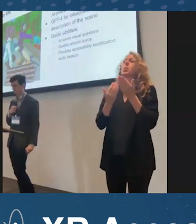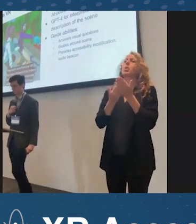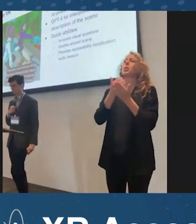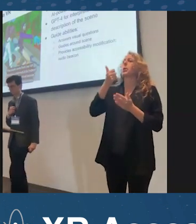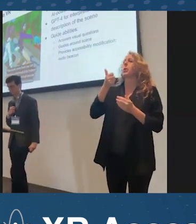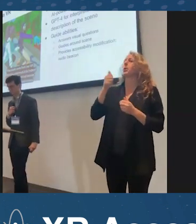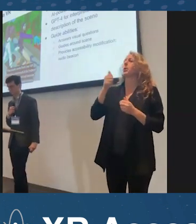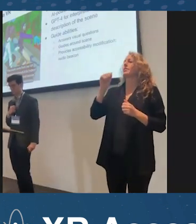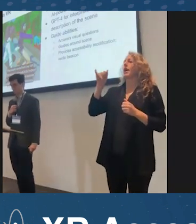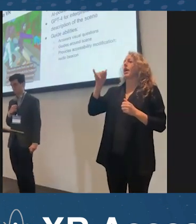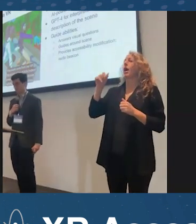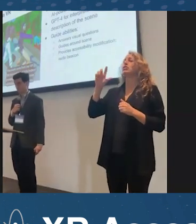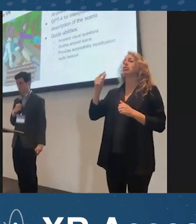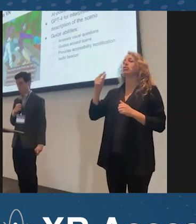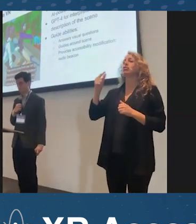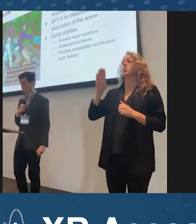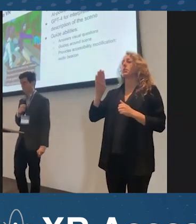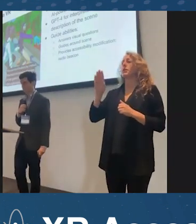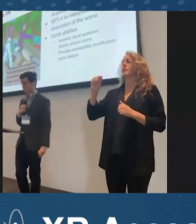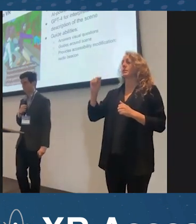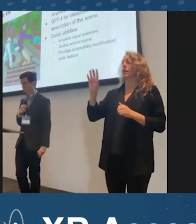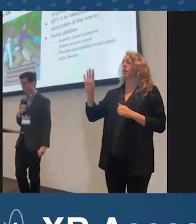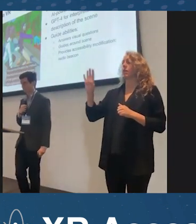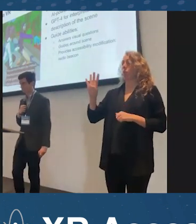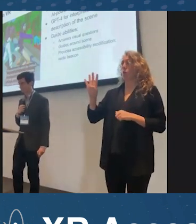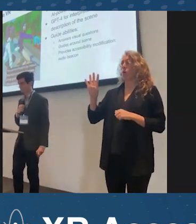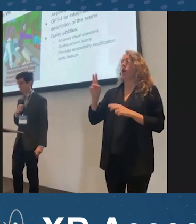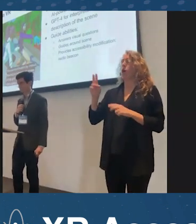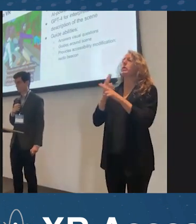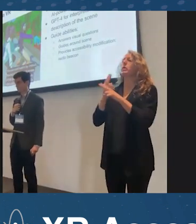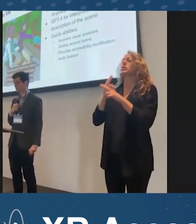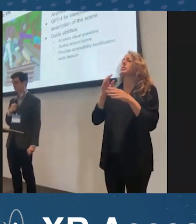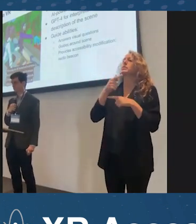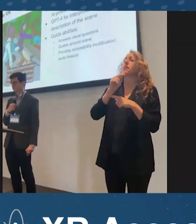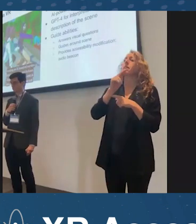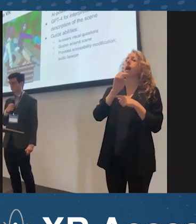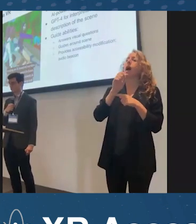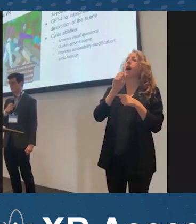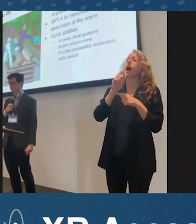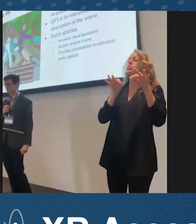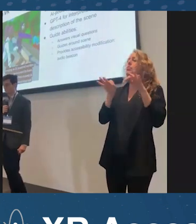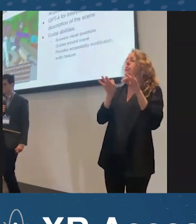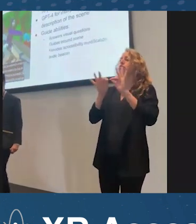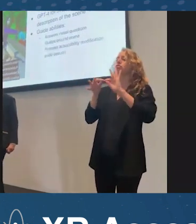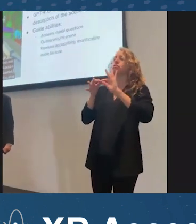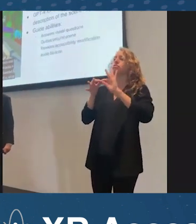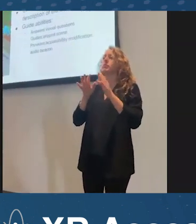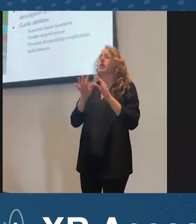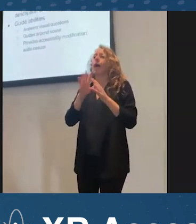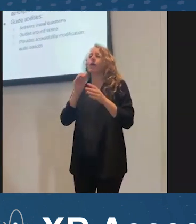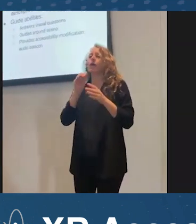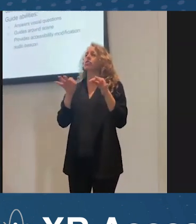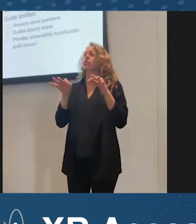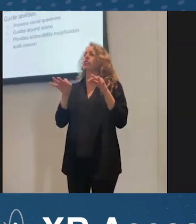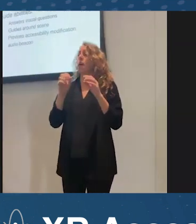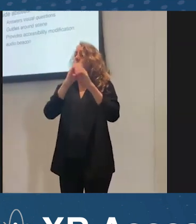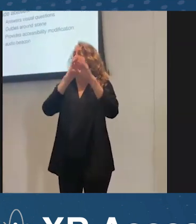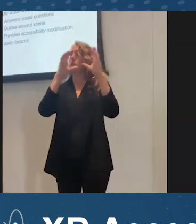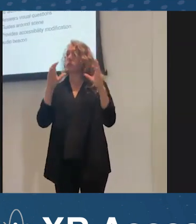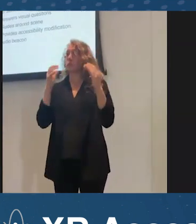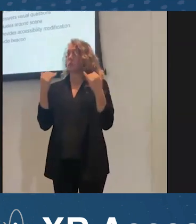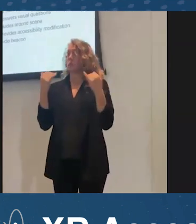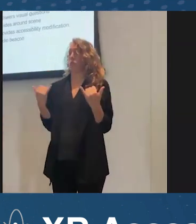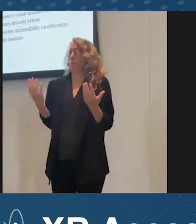specifically GPT-4, which we use to let the guide interpret and describe the scene. And its current abilities right now is that it can